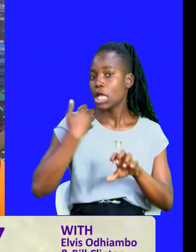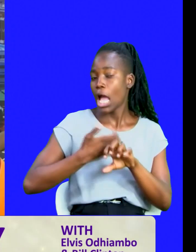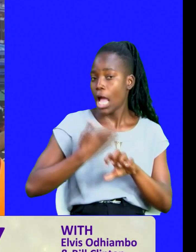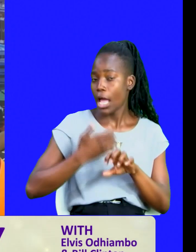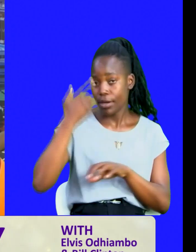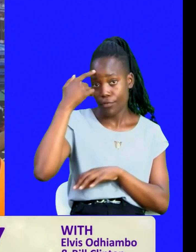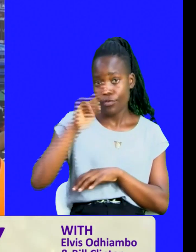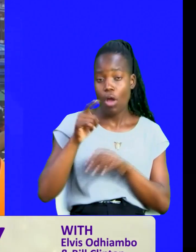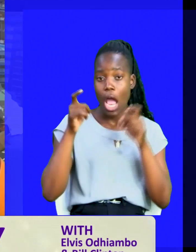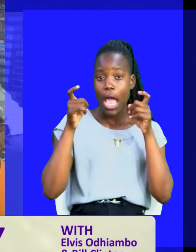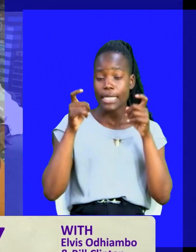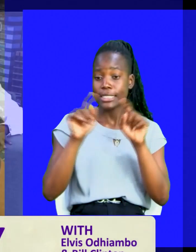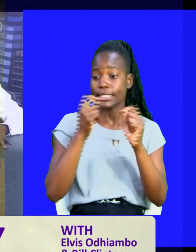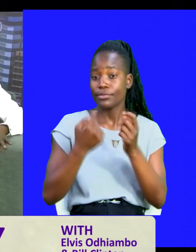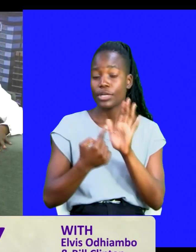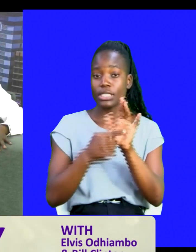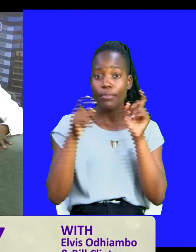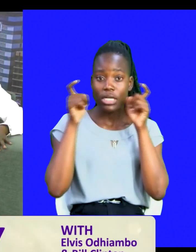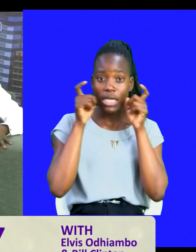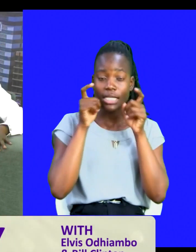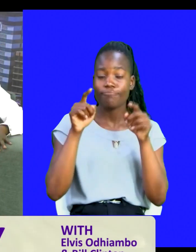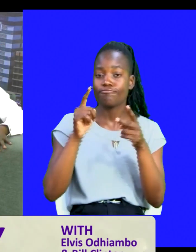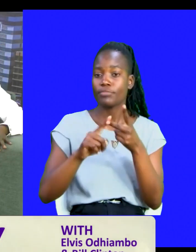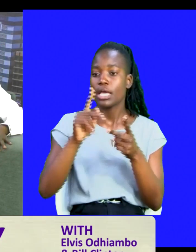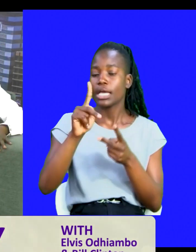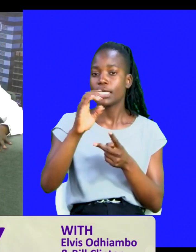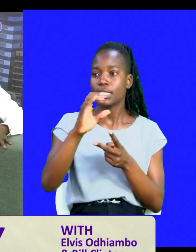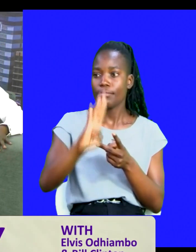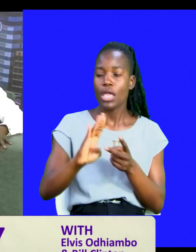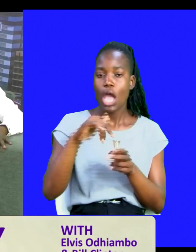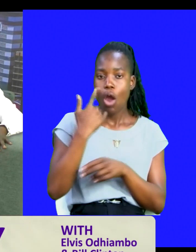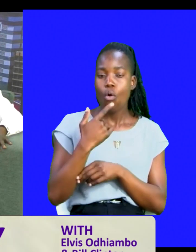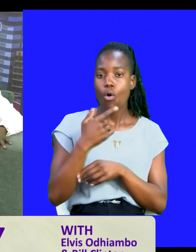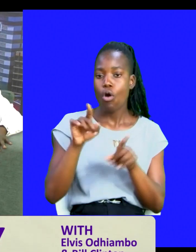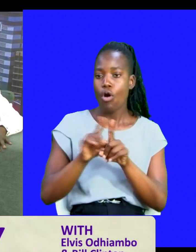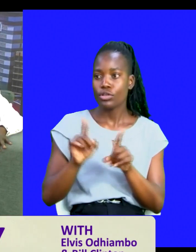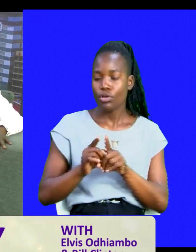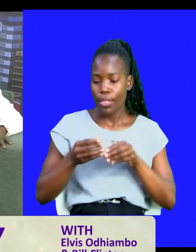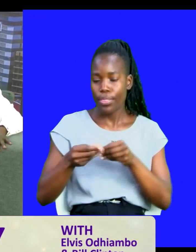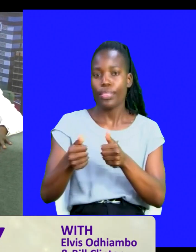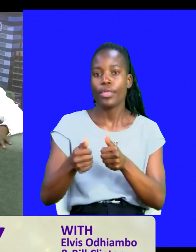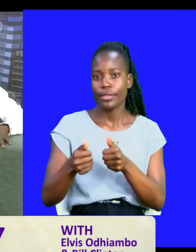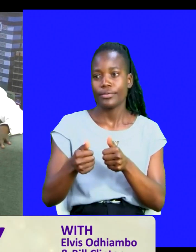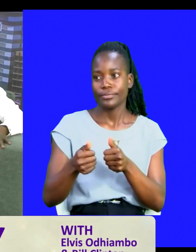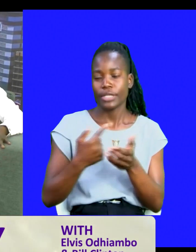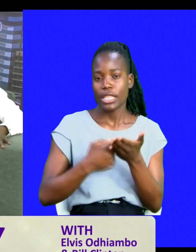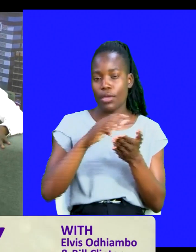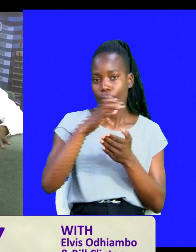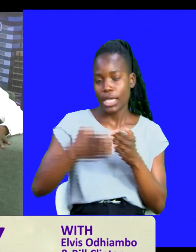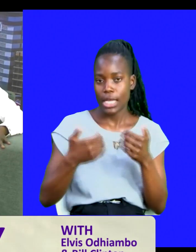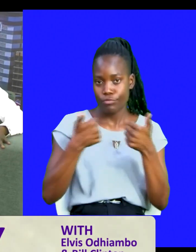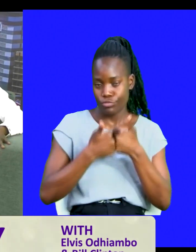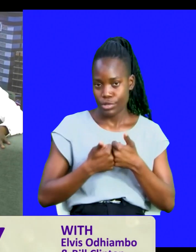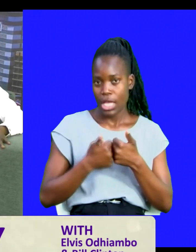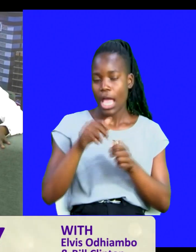make it tough for teams like Tusker FC, teams like KCB, who are also beaten over the weekend. But then again,